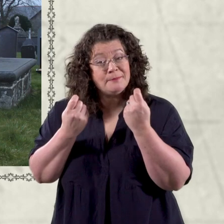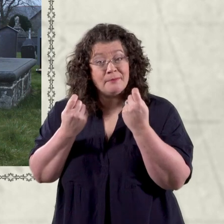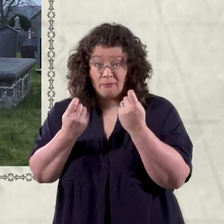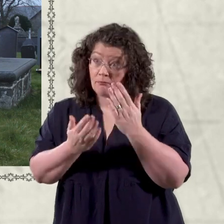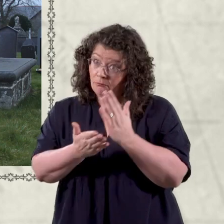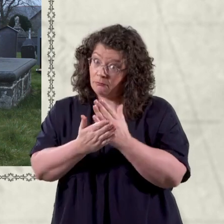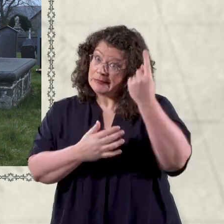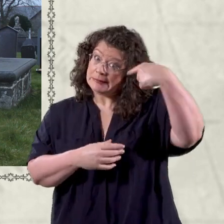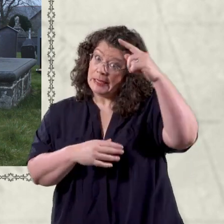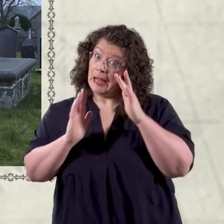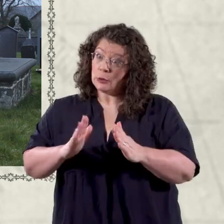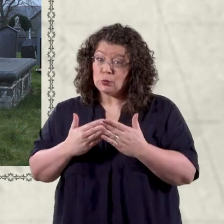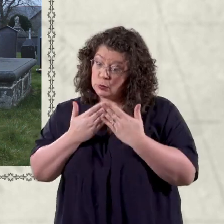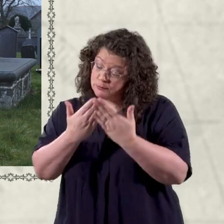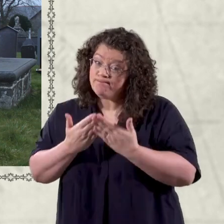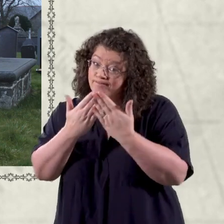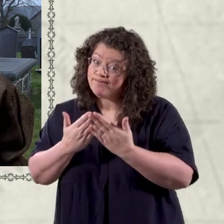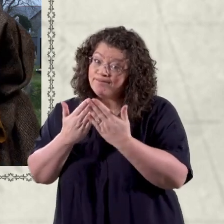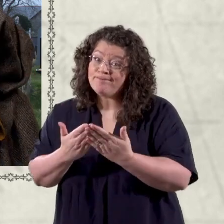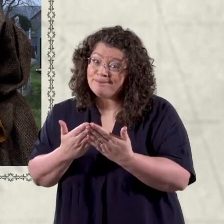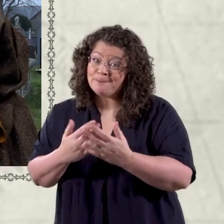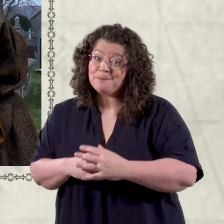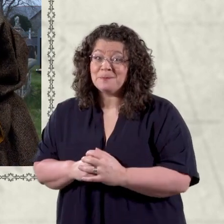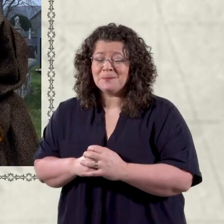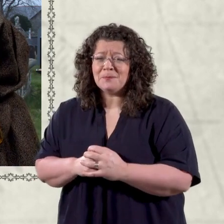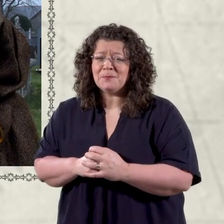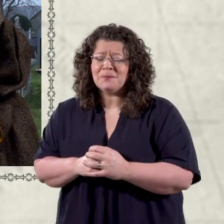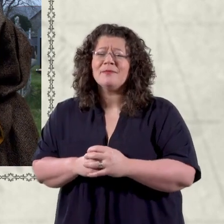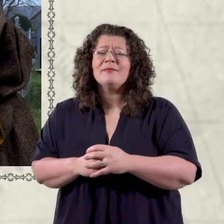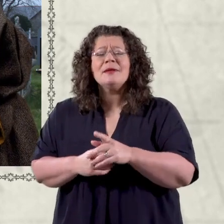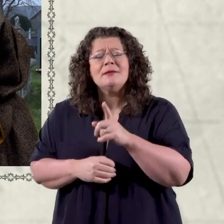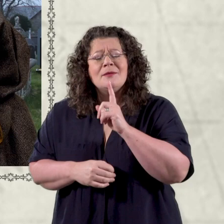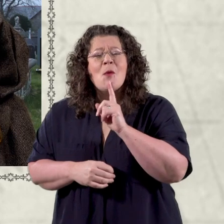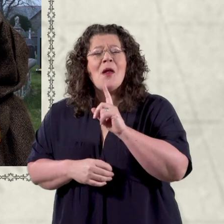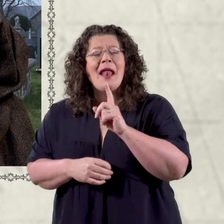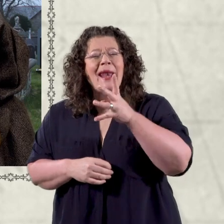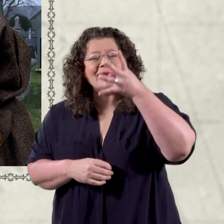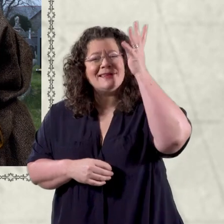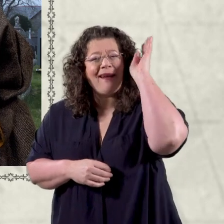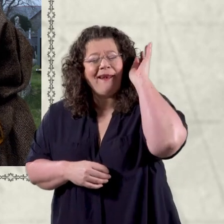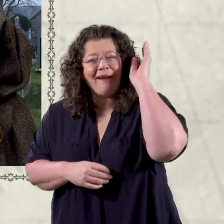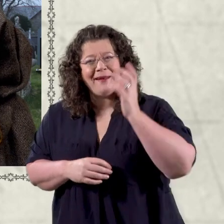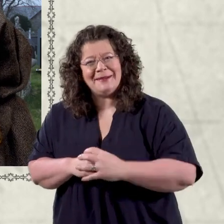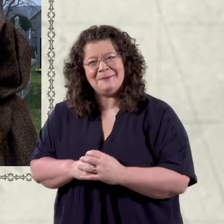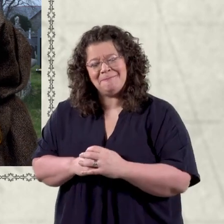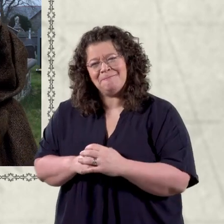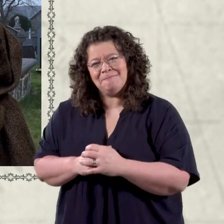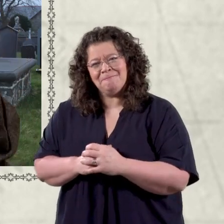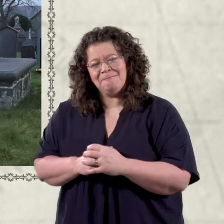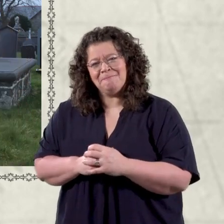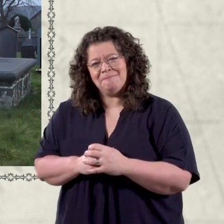Yes, even a saint has to study. Deus lux mea